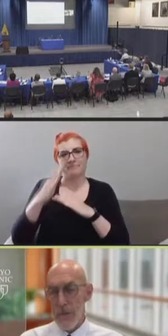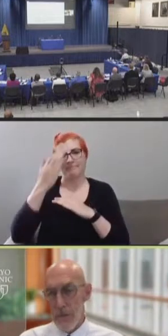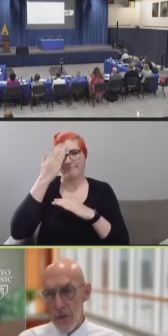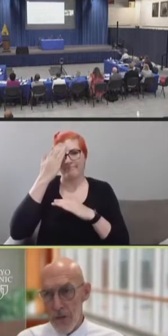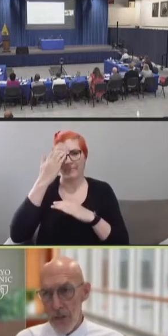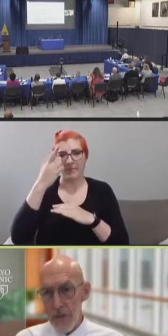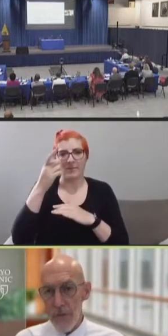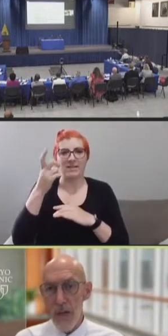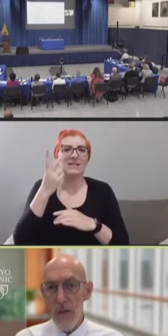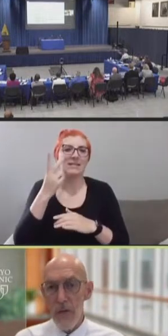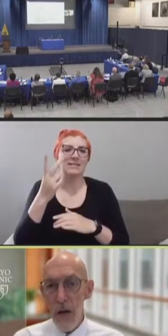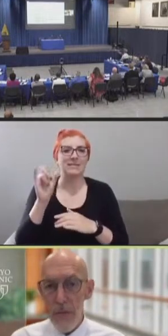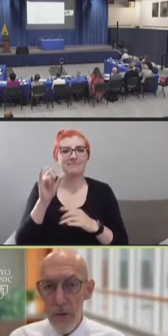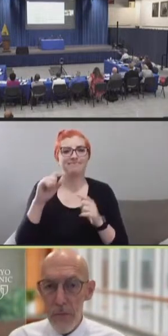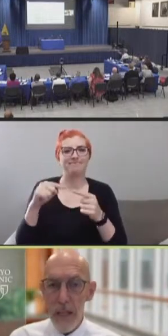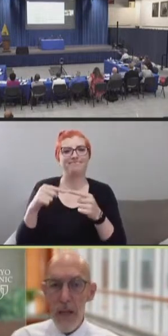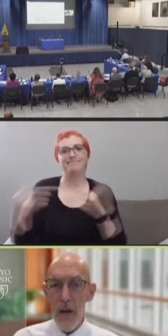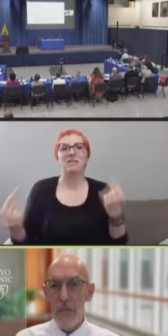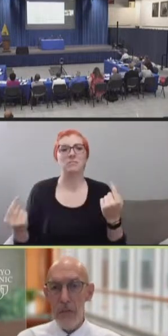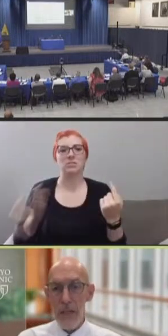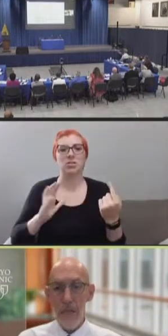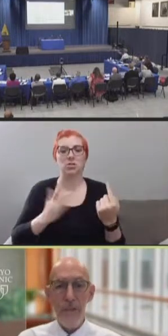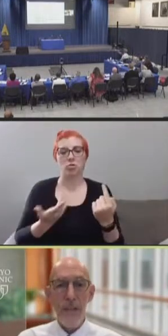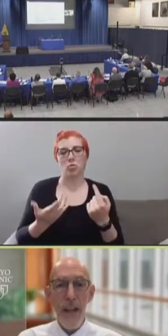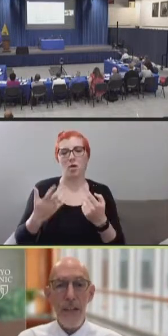as subversive to our firmly held beliefs. Next.